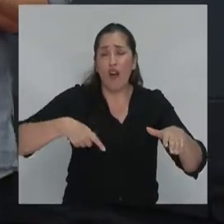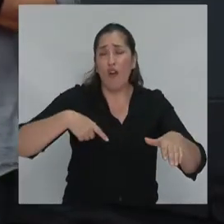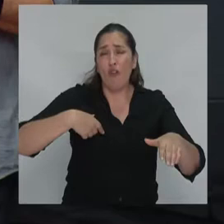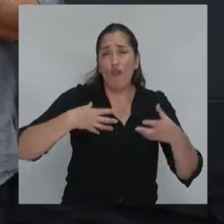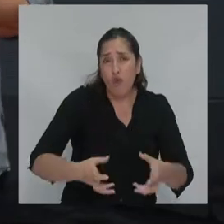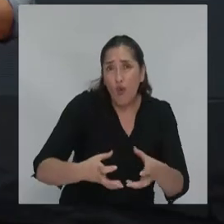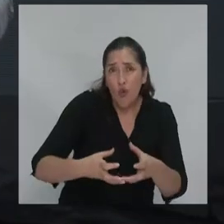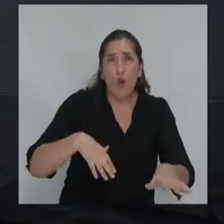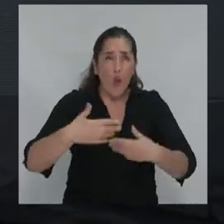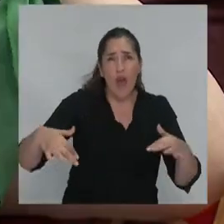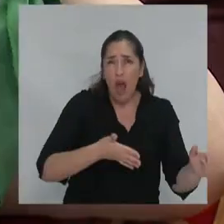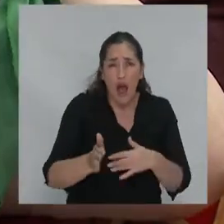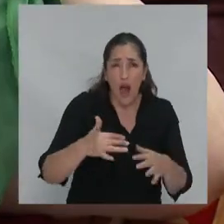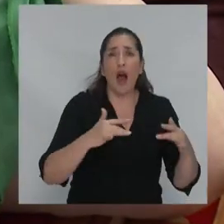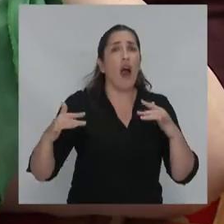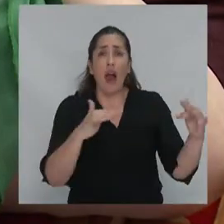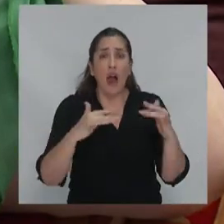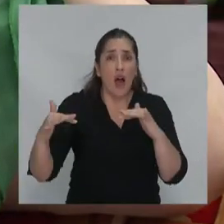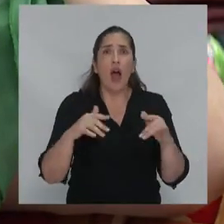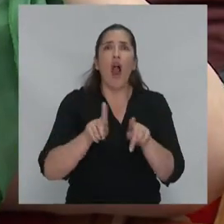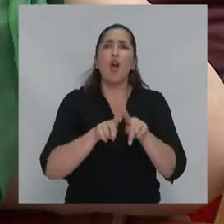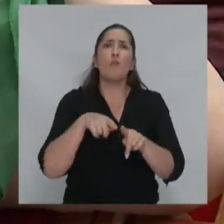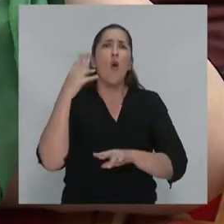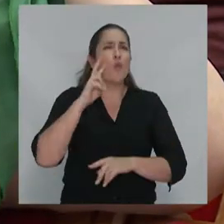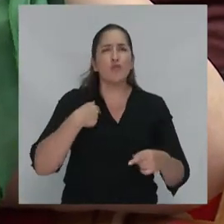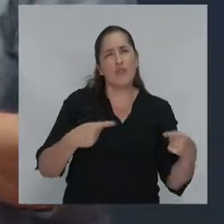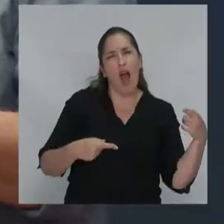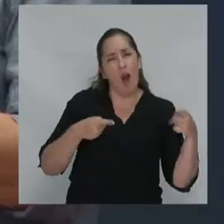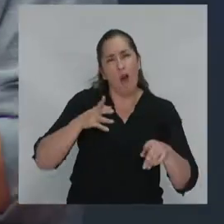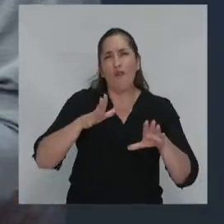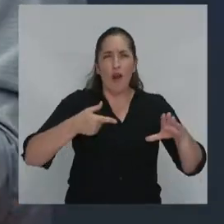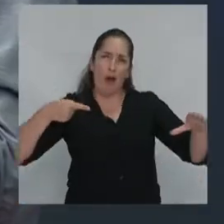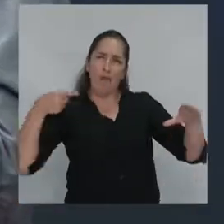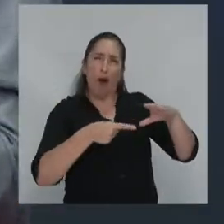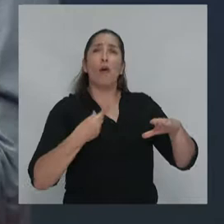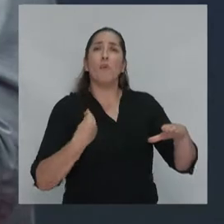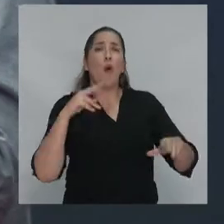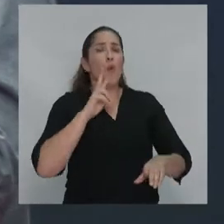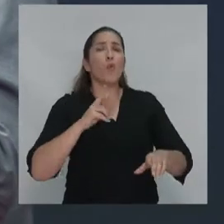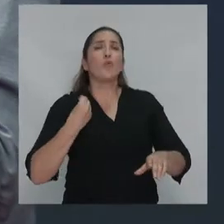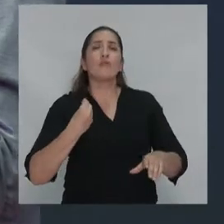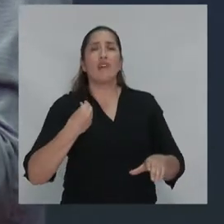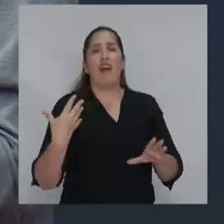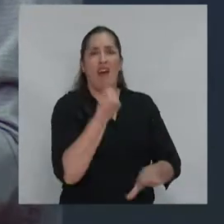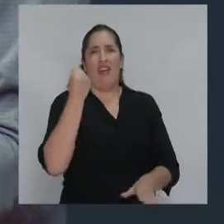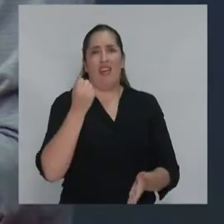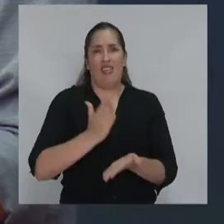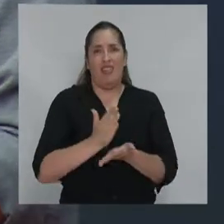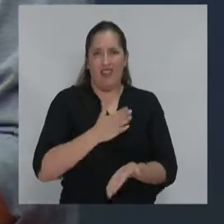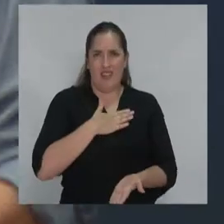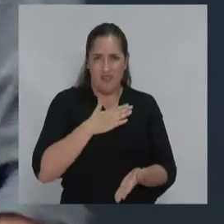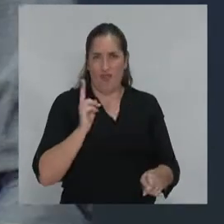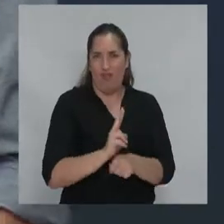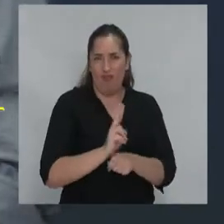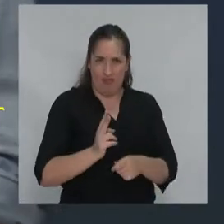justice with real goals. And we say in the U.S., in English, obviously, what do we do when we're under attack?